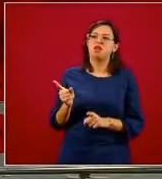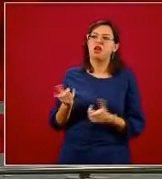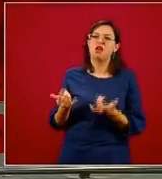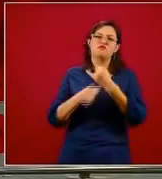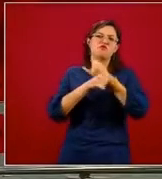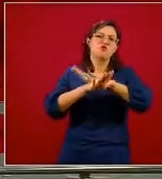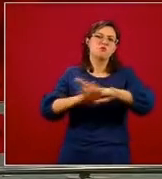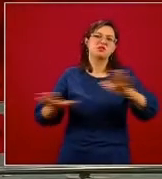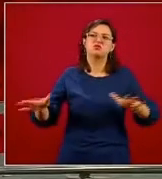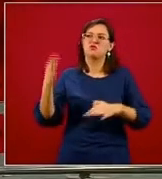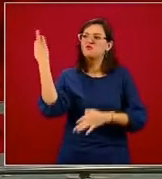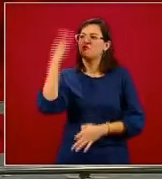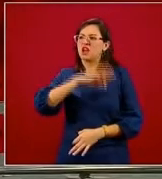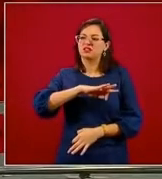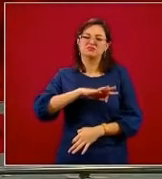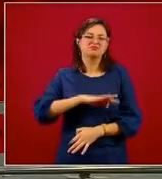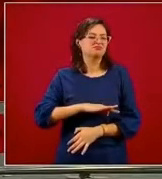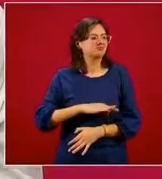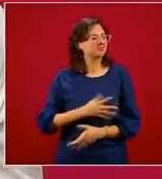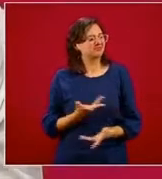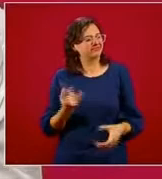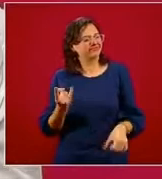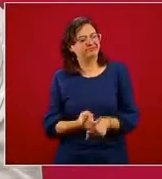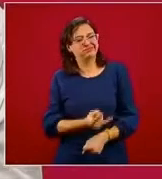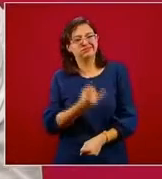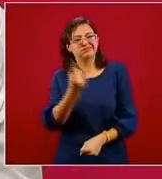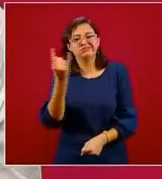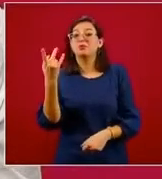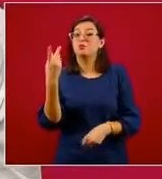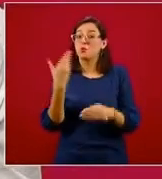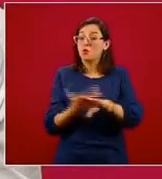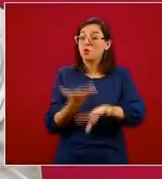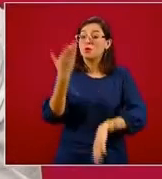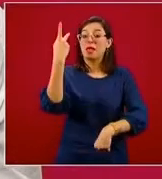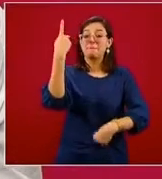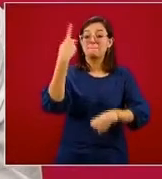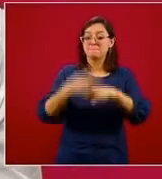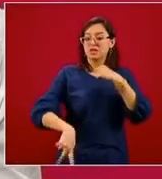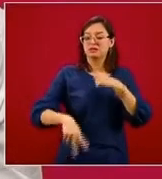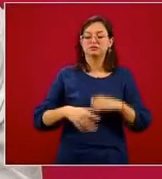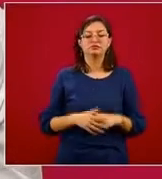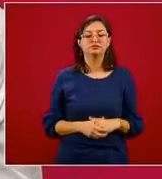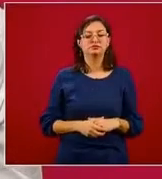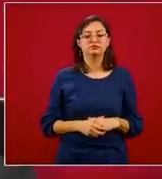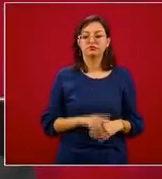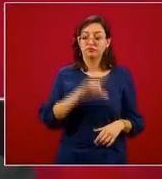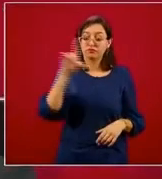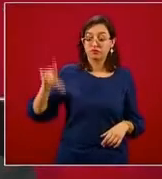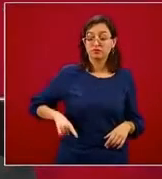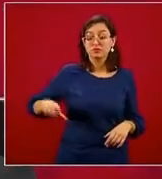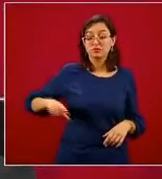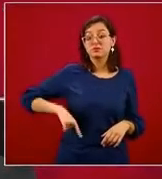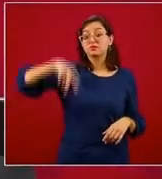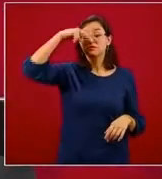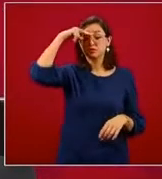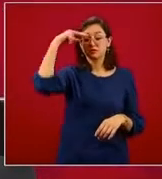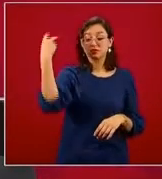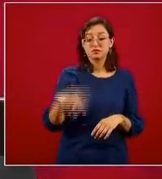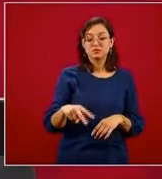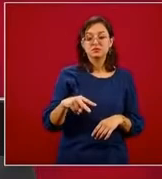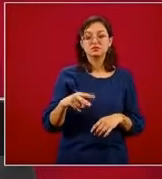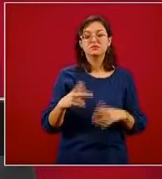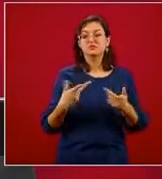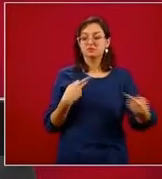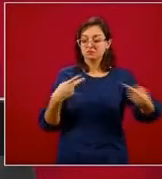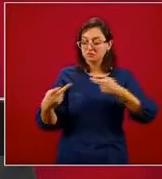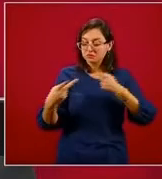are desinformación, me totally parecen against sumamente this. This irresponsables y information is peligrosos. completely Y dangerous and no pretende el gobierno irresponsible. mexicano en modo The alguno, no tiene Mexican